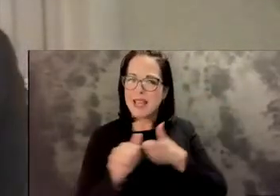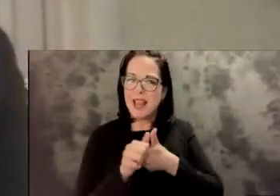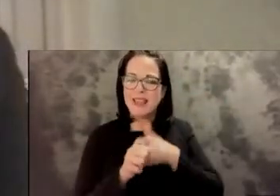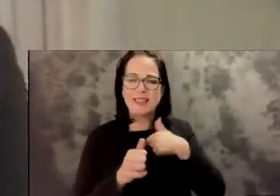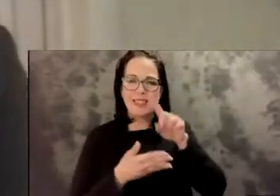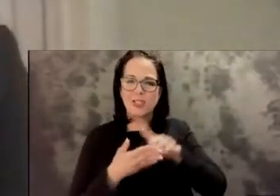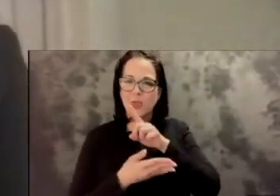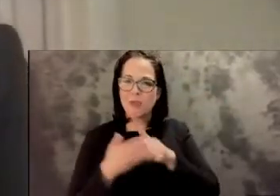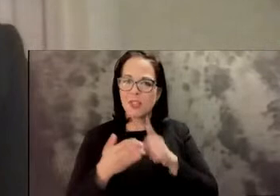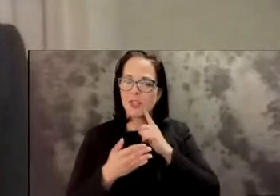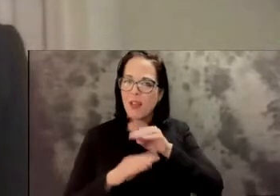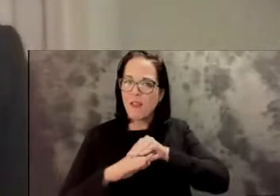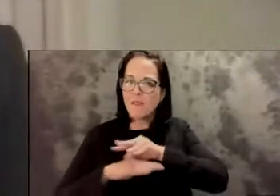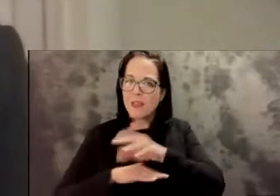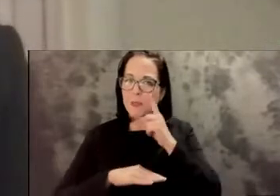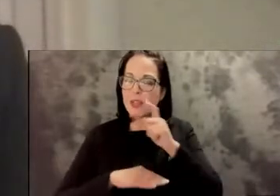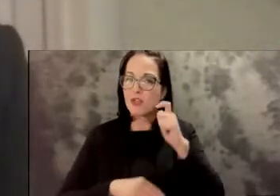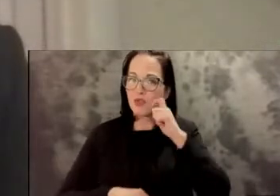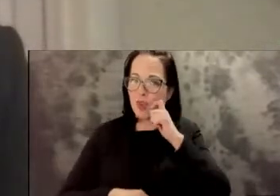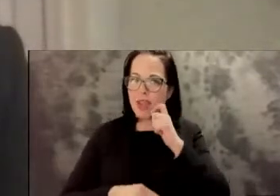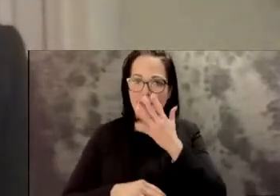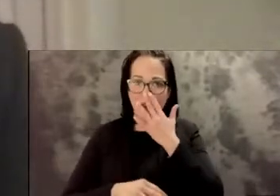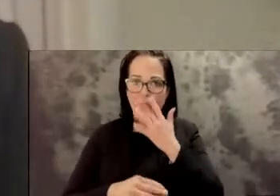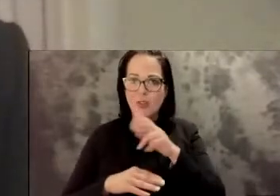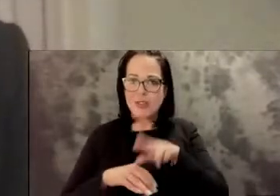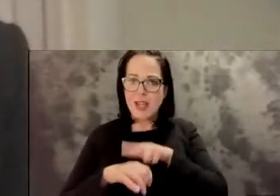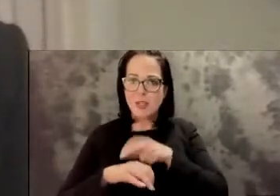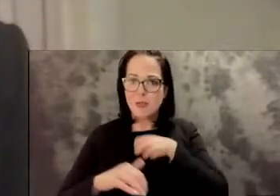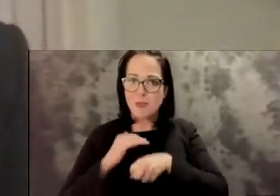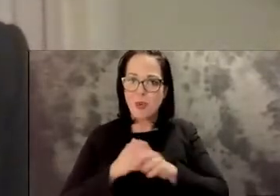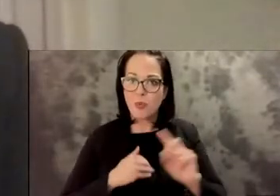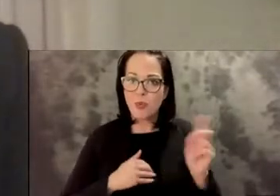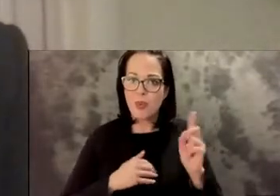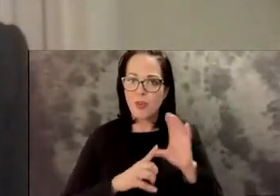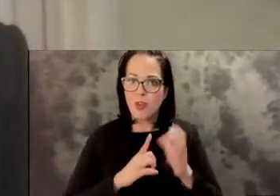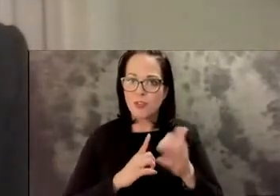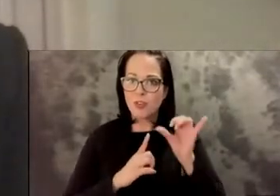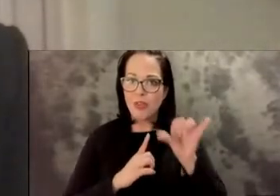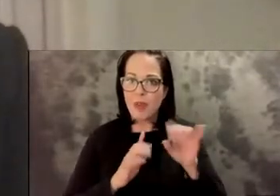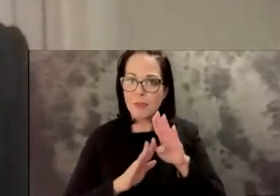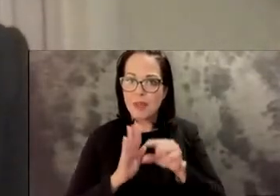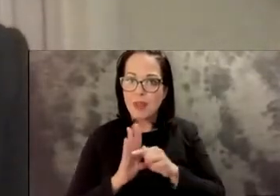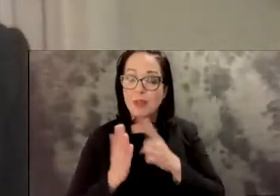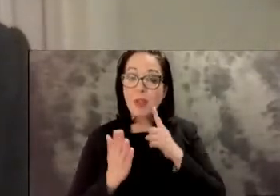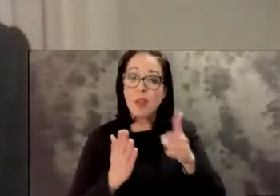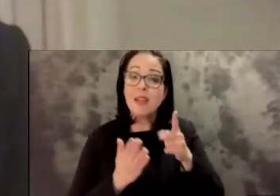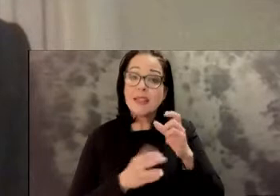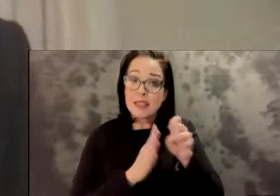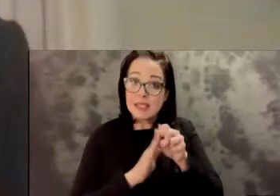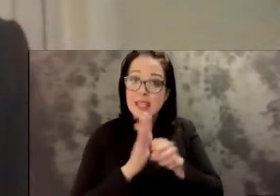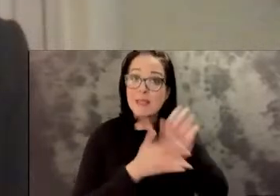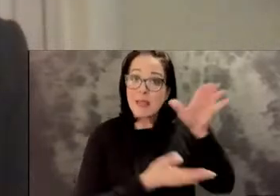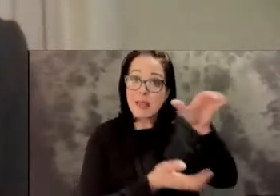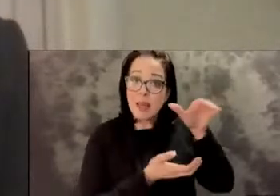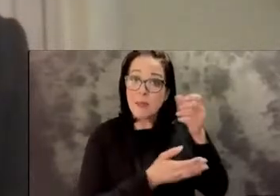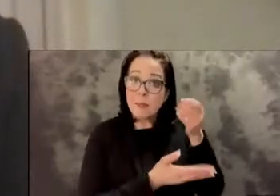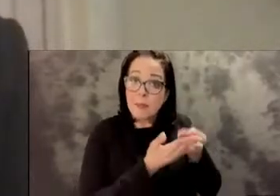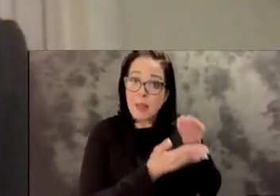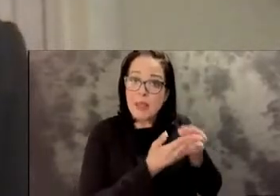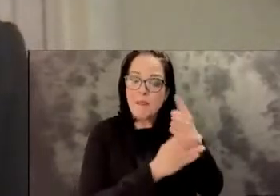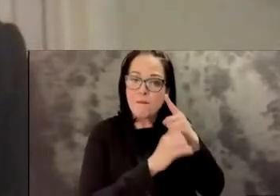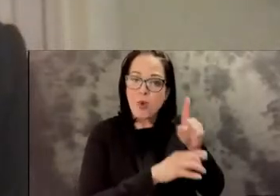individuals because of their race, color, or national origin. States that receive federal funding for COVID-19 vaccines are subject to